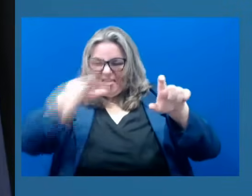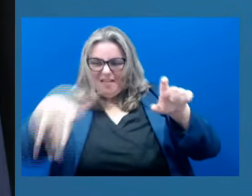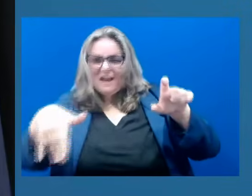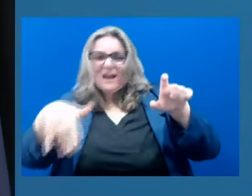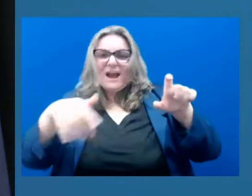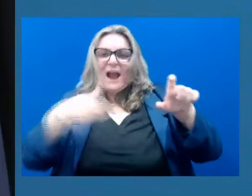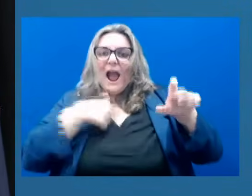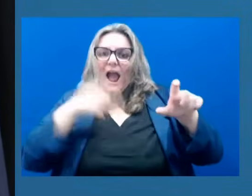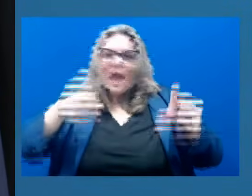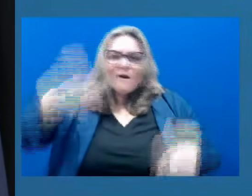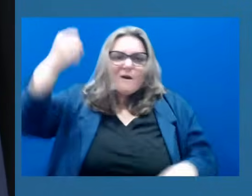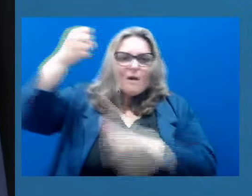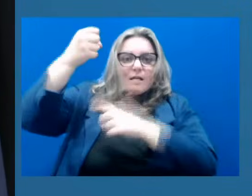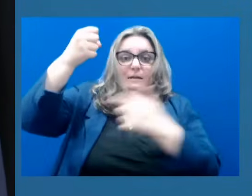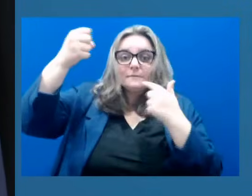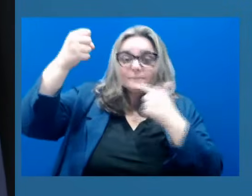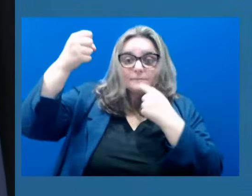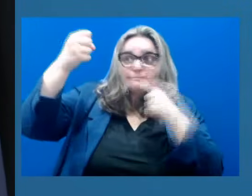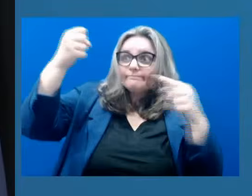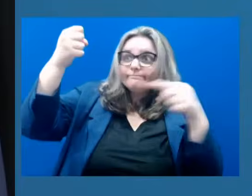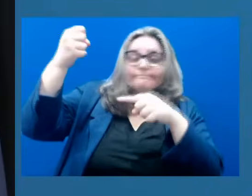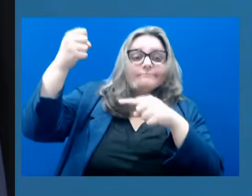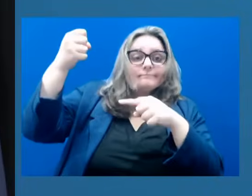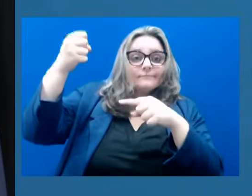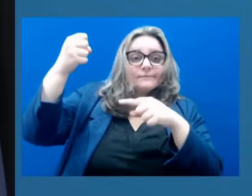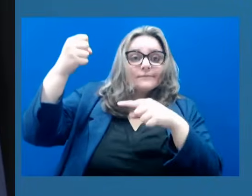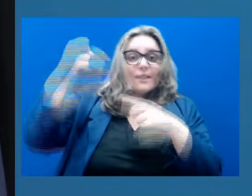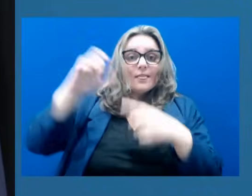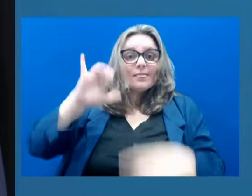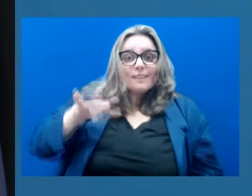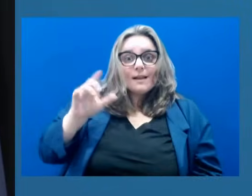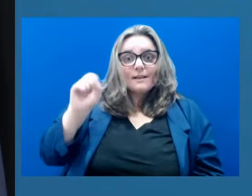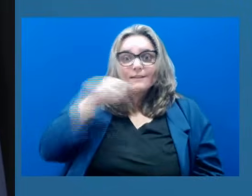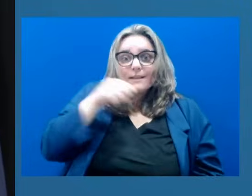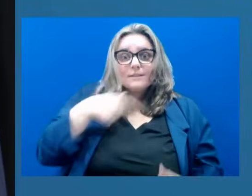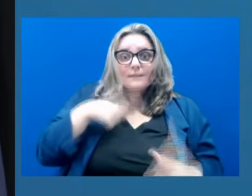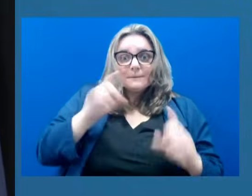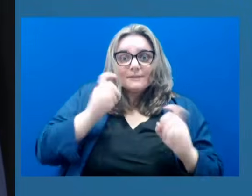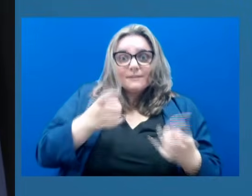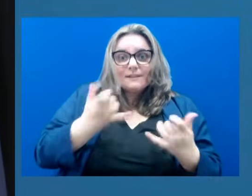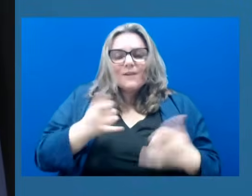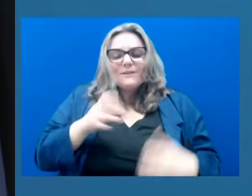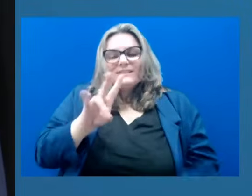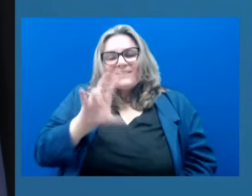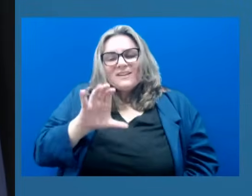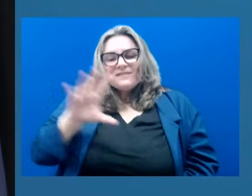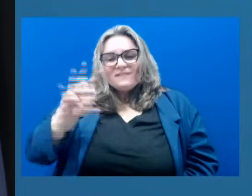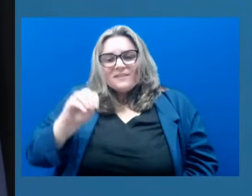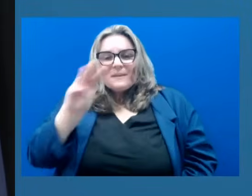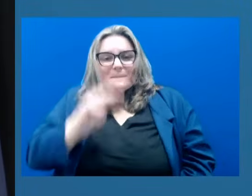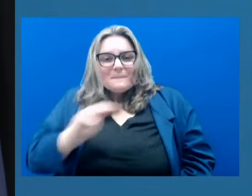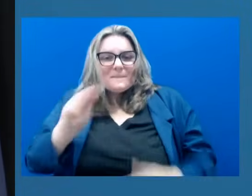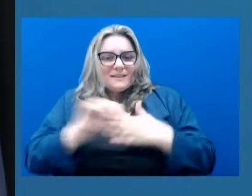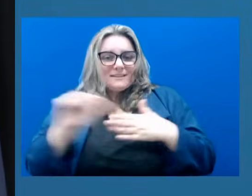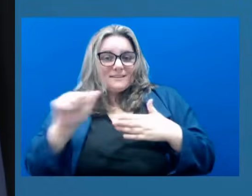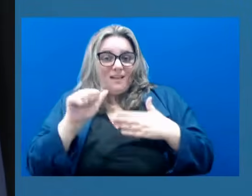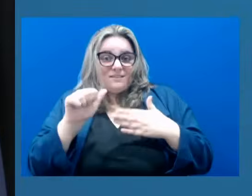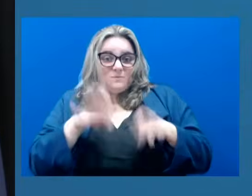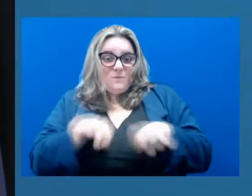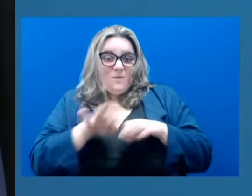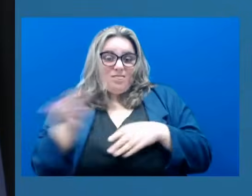wanted carrots? I'm giving you carrots. And now it's $750 million worth of carrots that we're giving the communities to